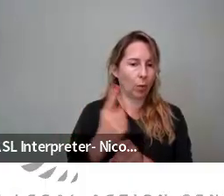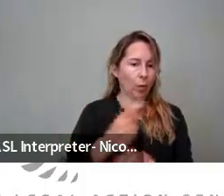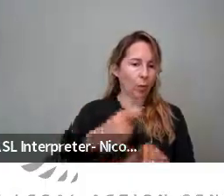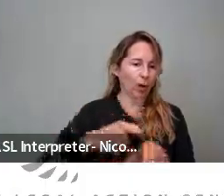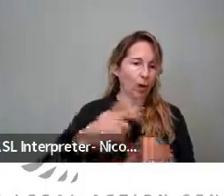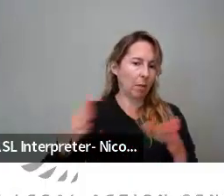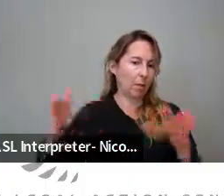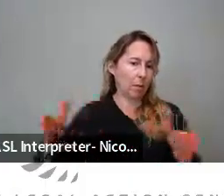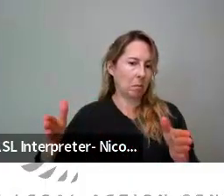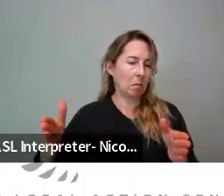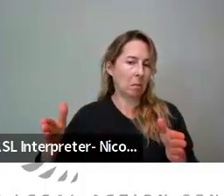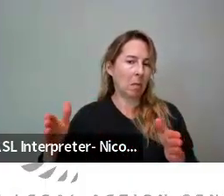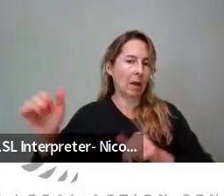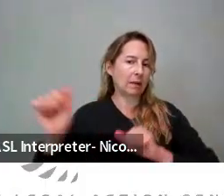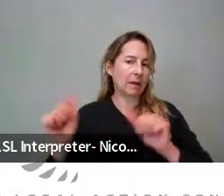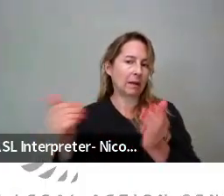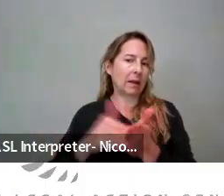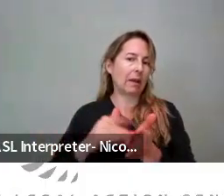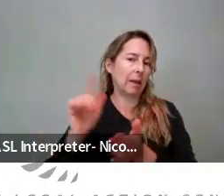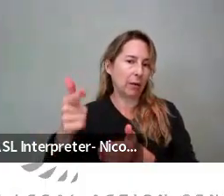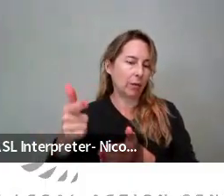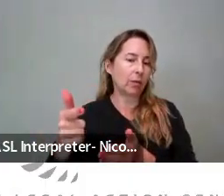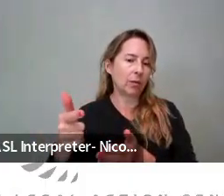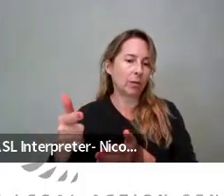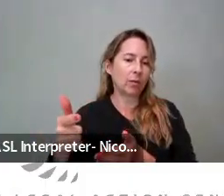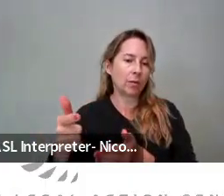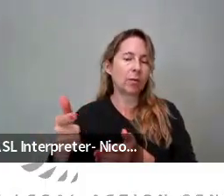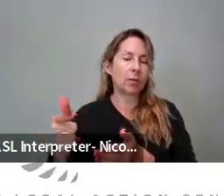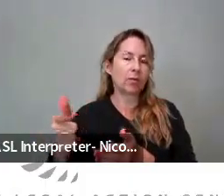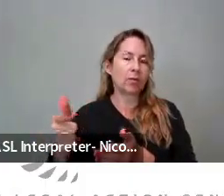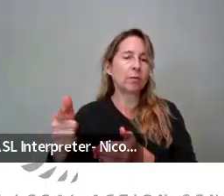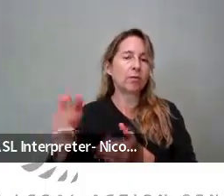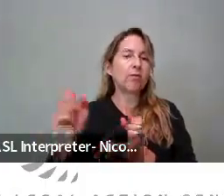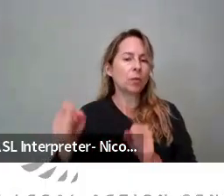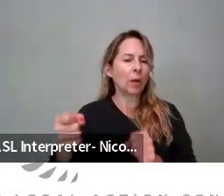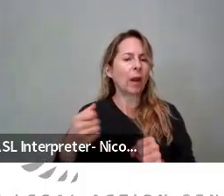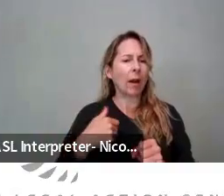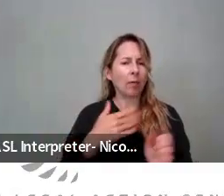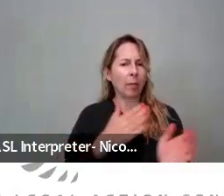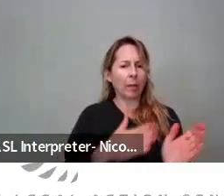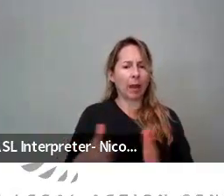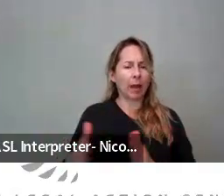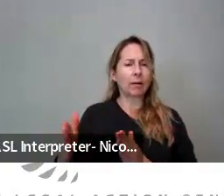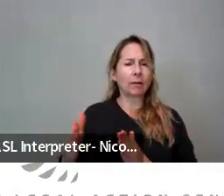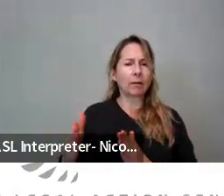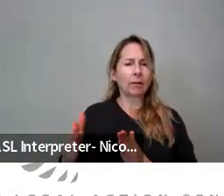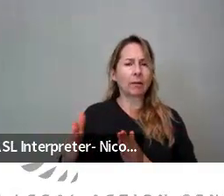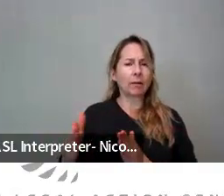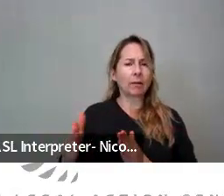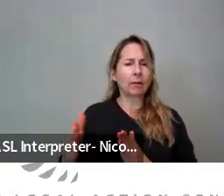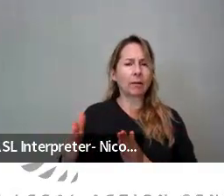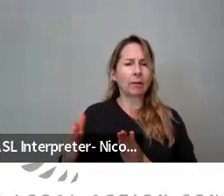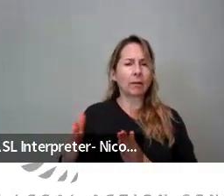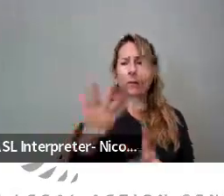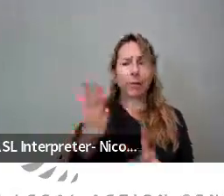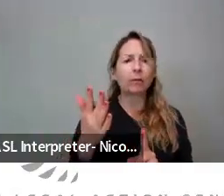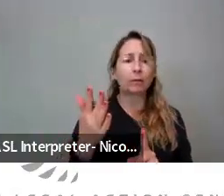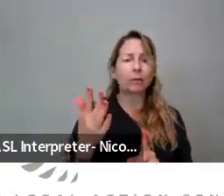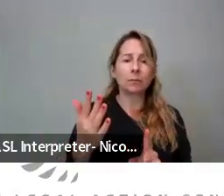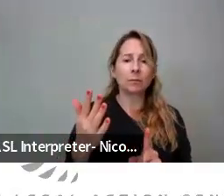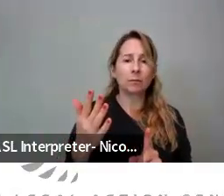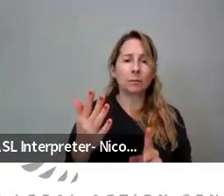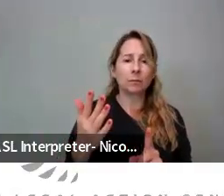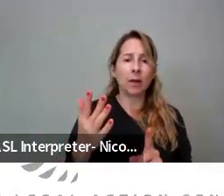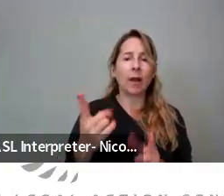be reassessed then, it is okay to have a plan in place for 2 months, subject to, of course,